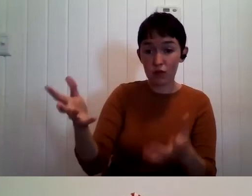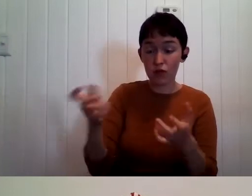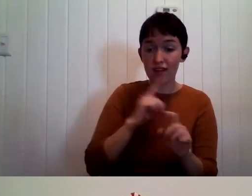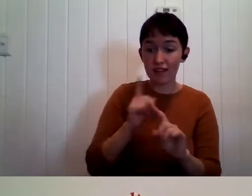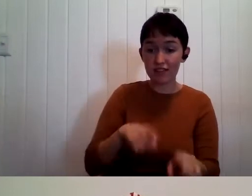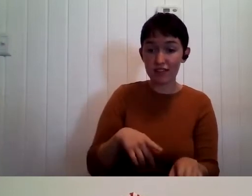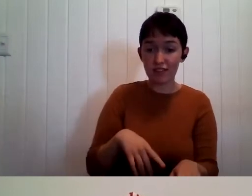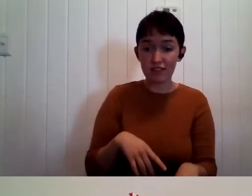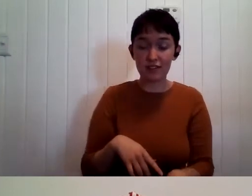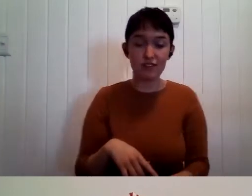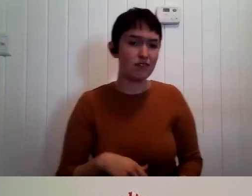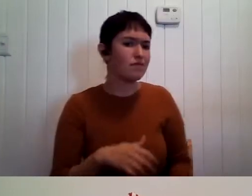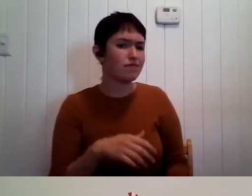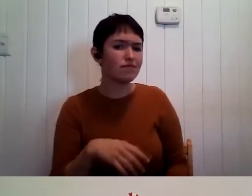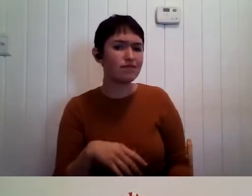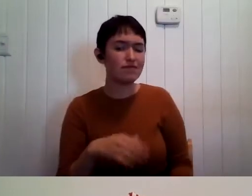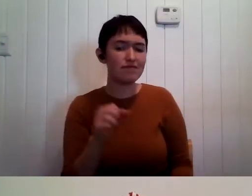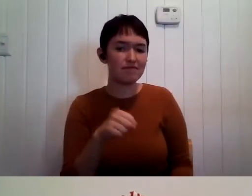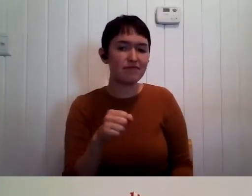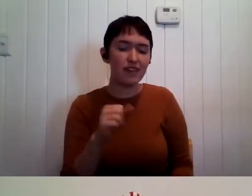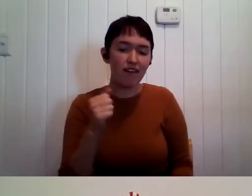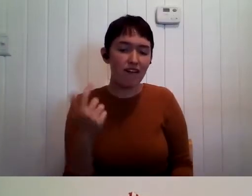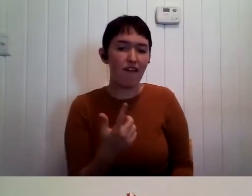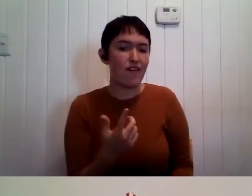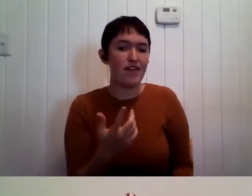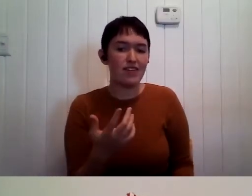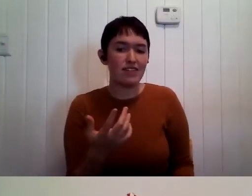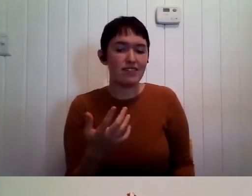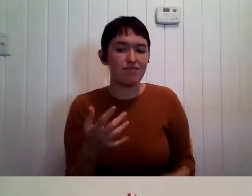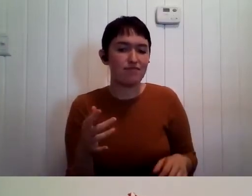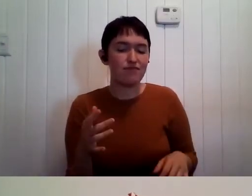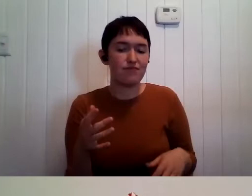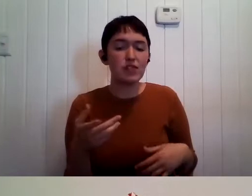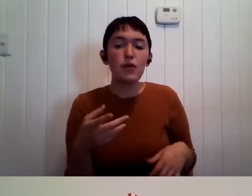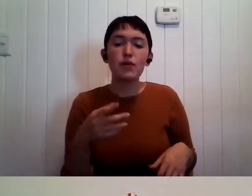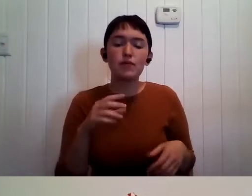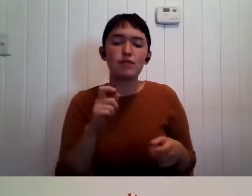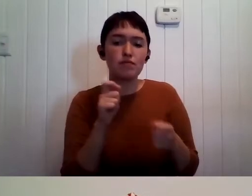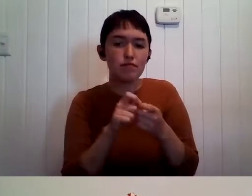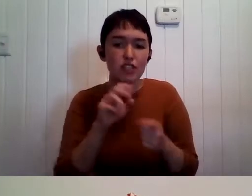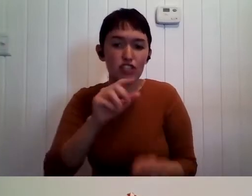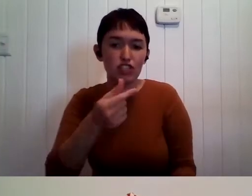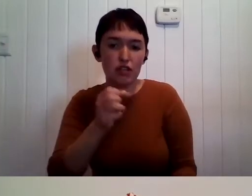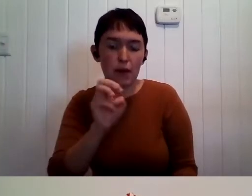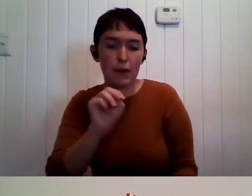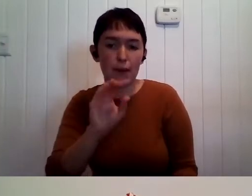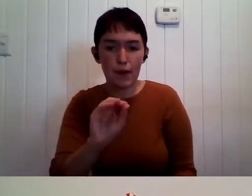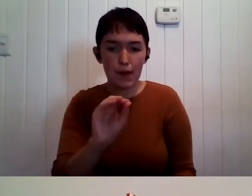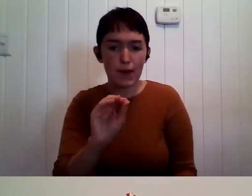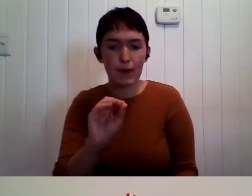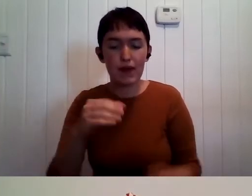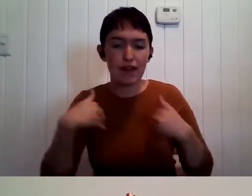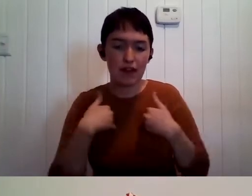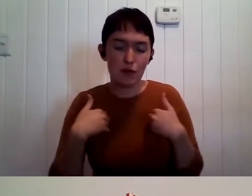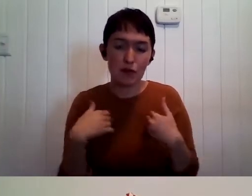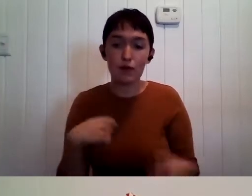it's all of the above, depending on, and like we said with the GMO animals, it could be we take the DNA and we insert it